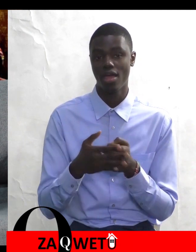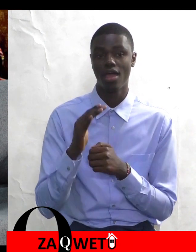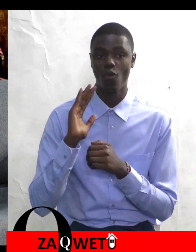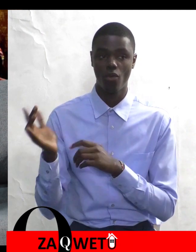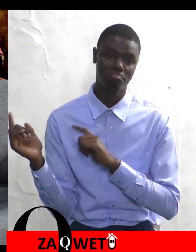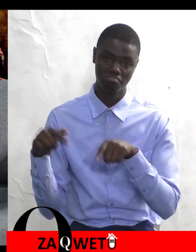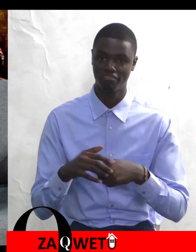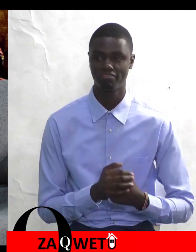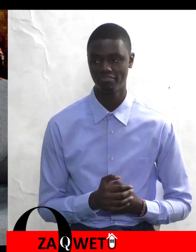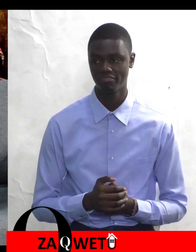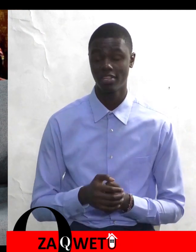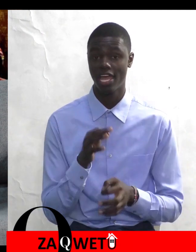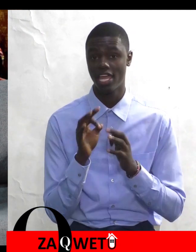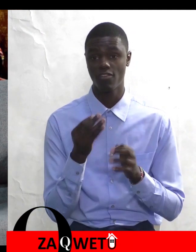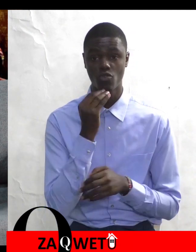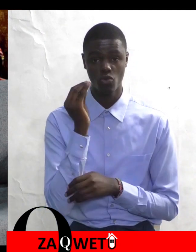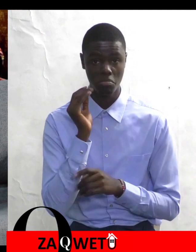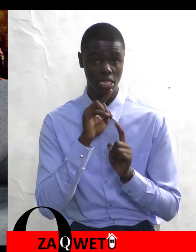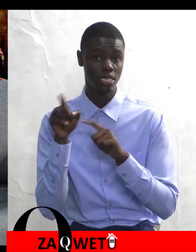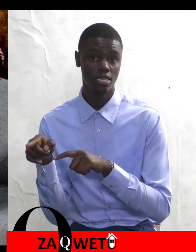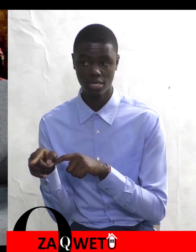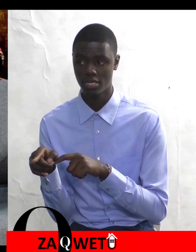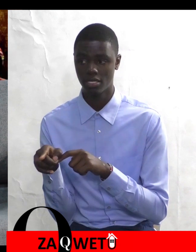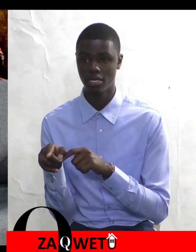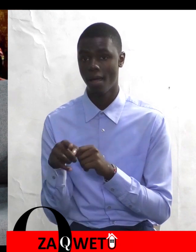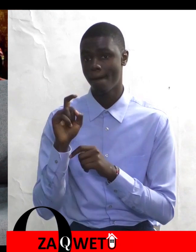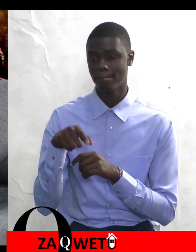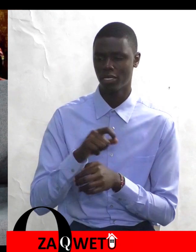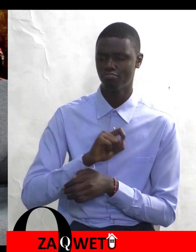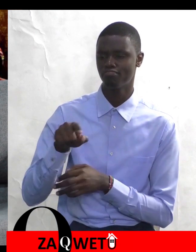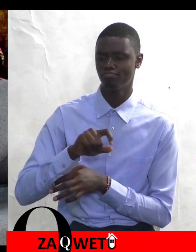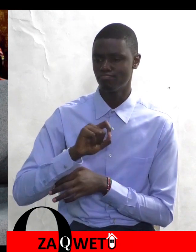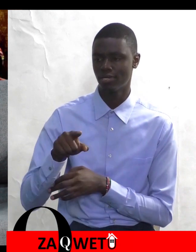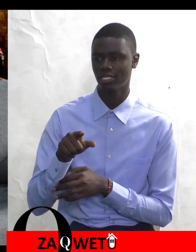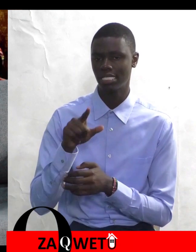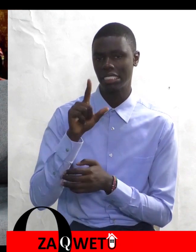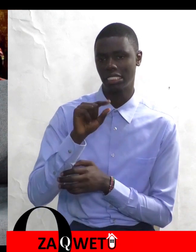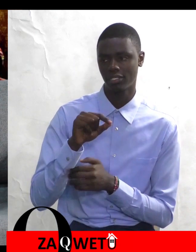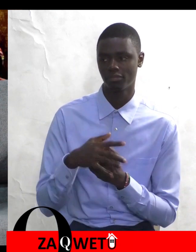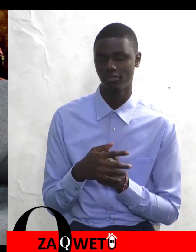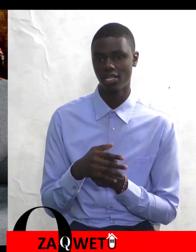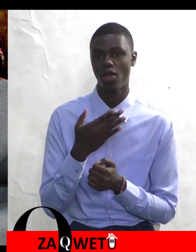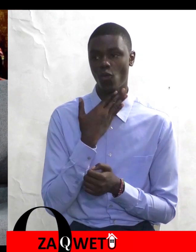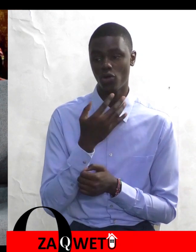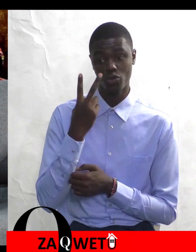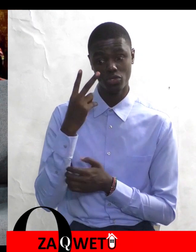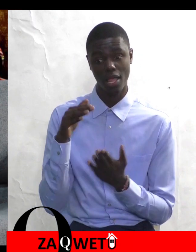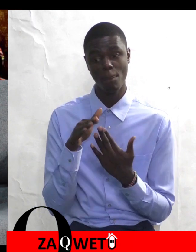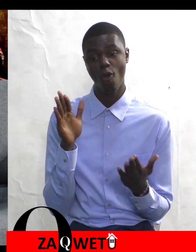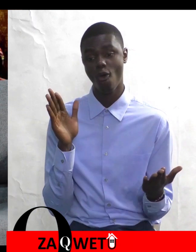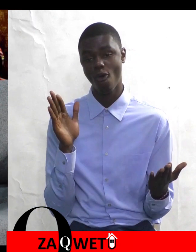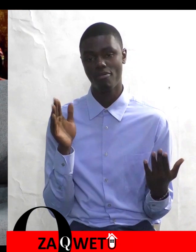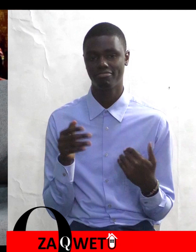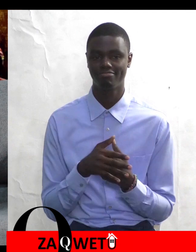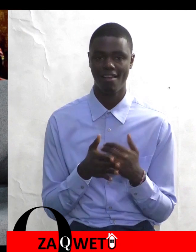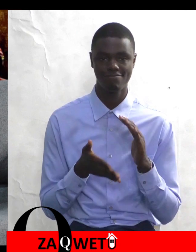0219-80384 and hatuna budi ila kukuja. Si hata mimi nikifika home na nini, lazima nitumie text.